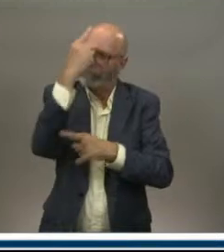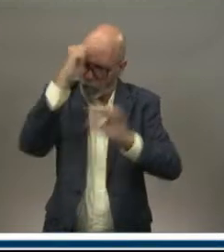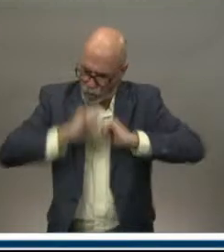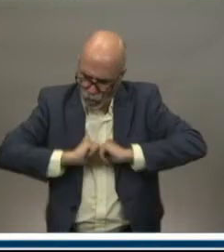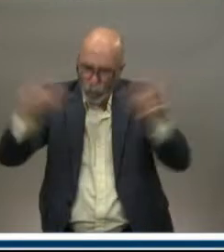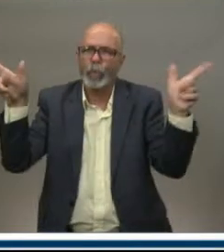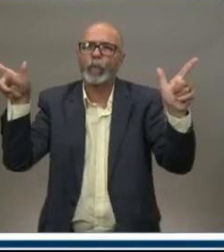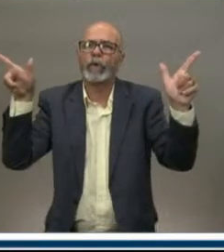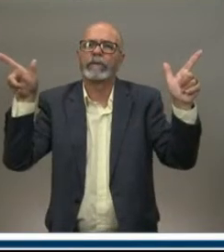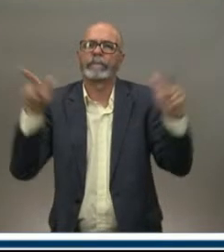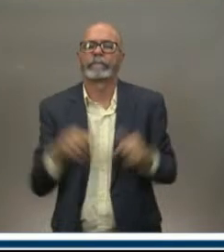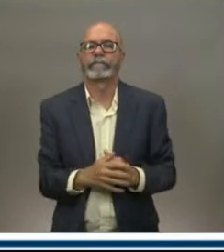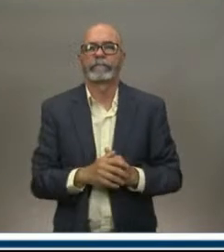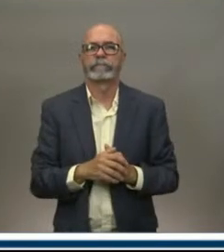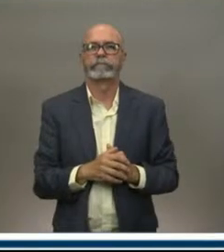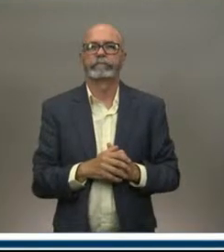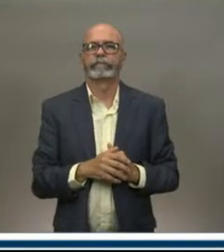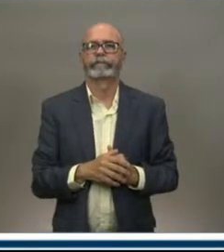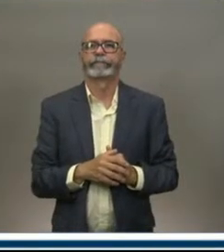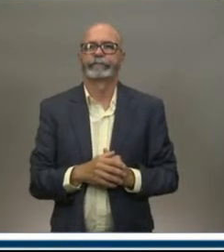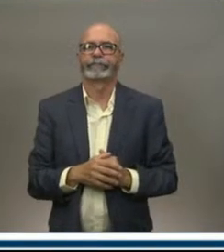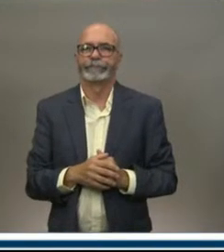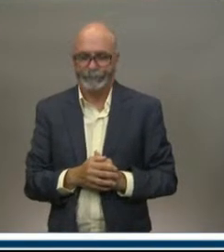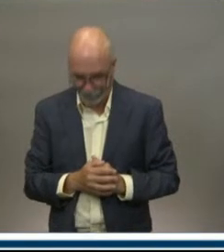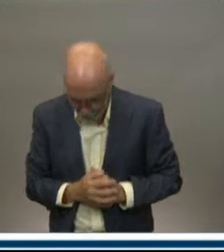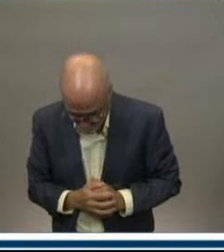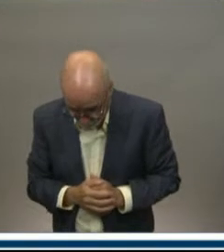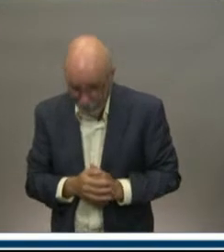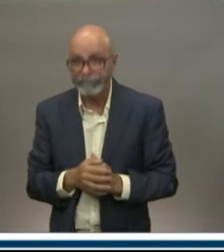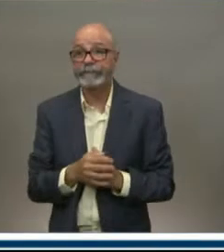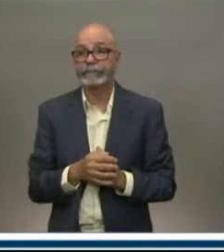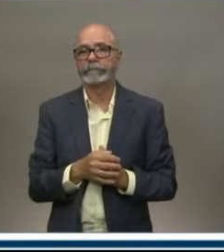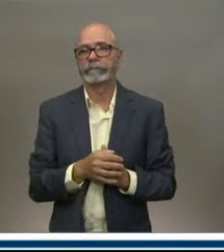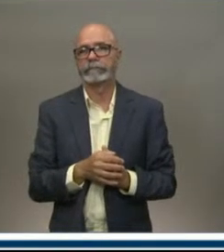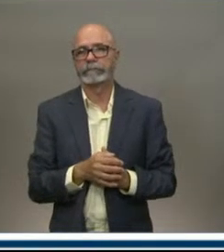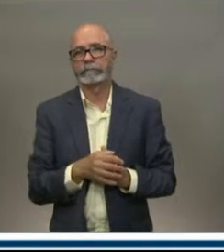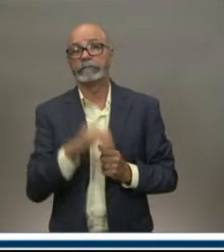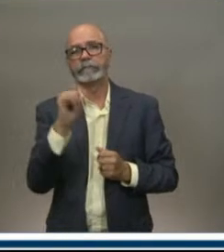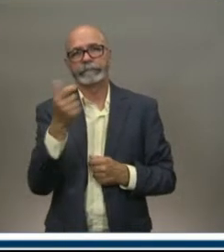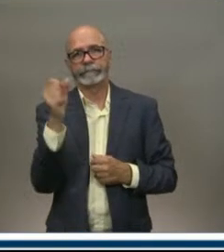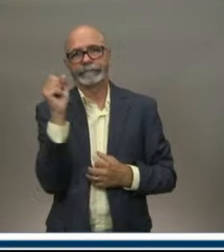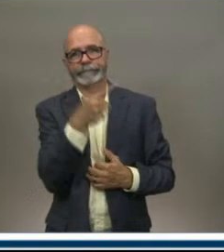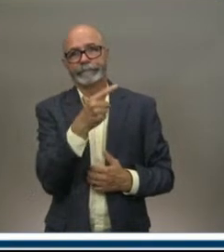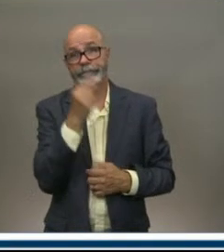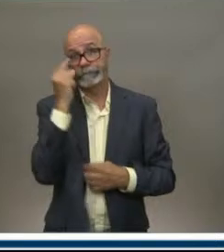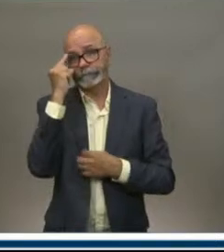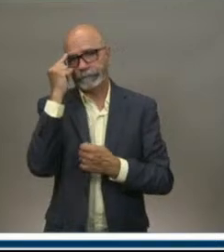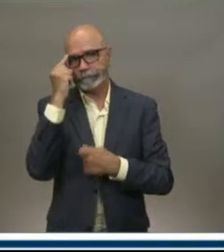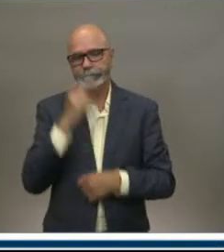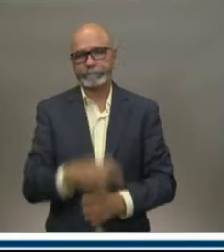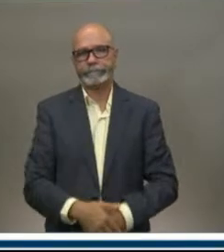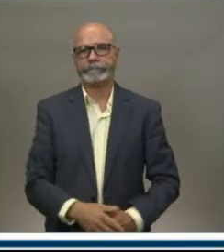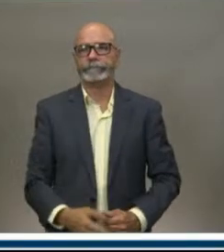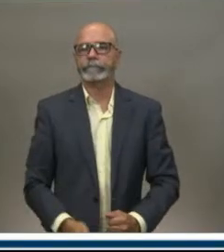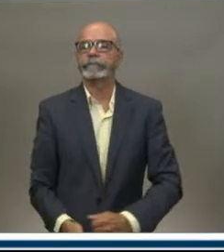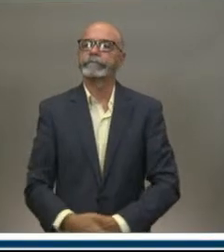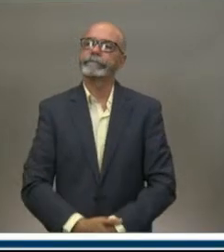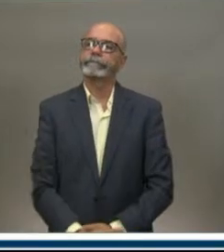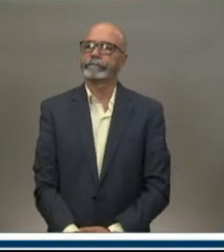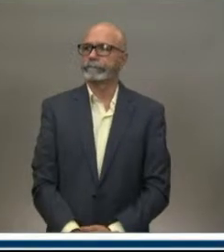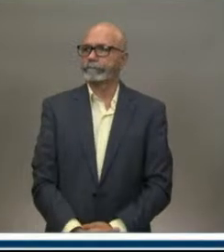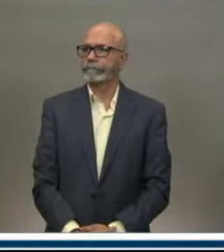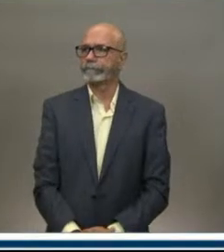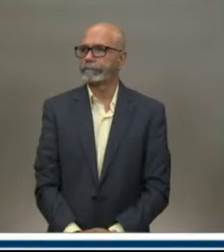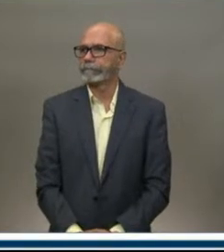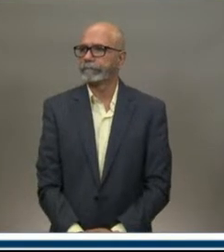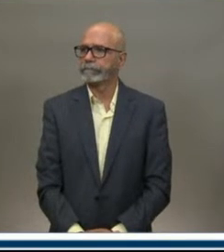with many of them. Go ahead, Olivier, with your follow-up. Yeah, there's always, from what we understand,